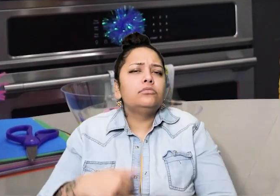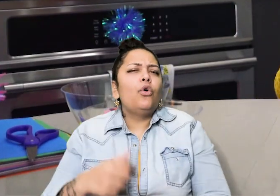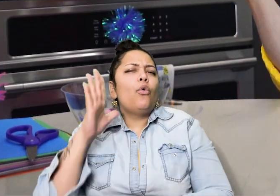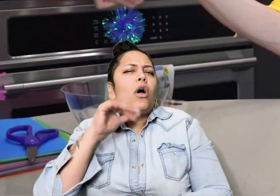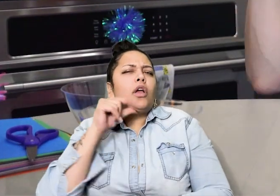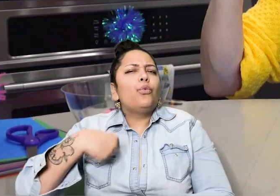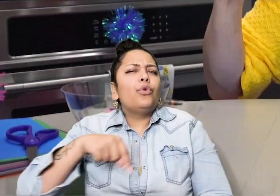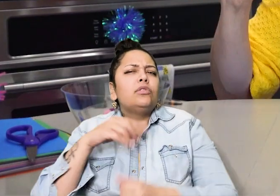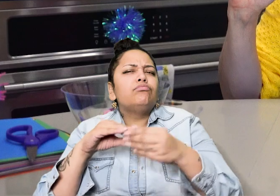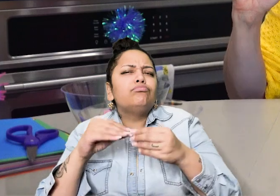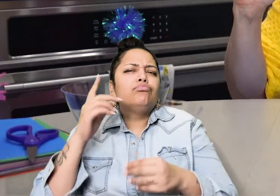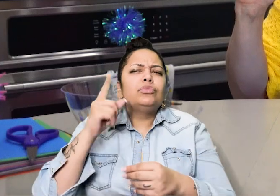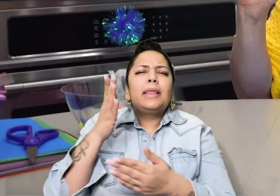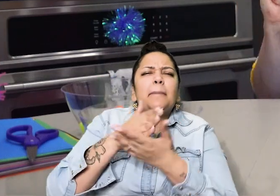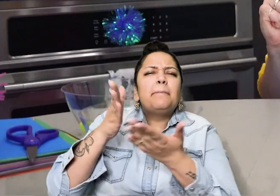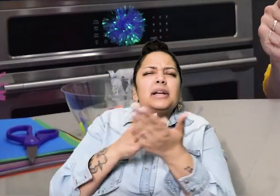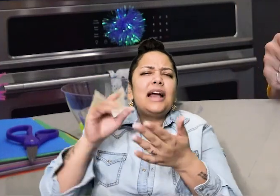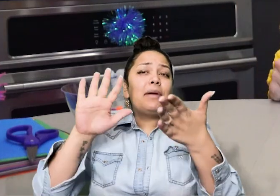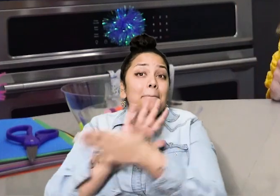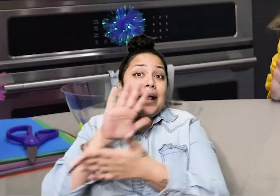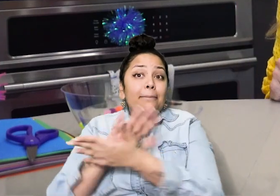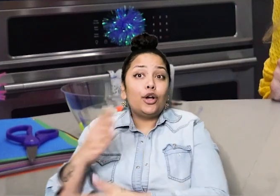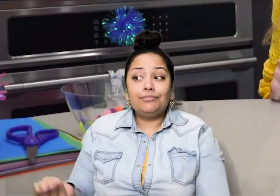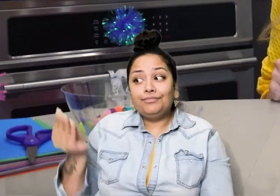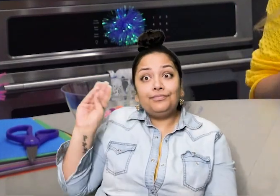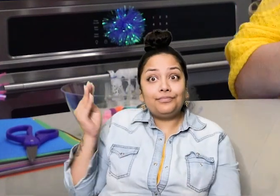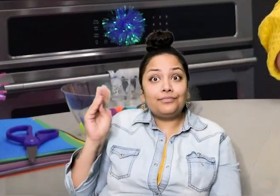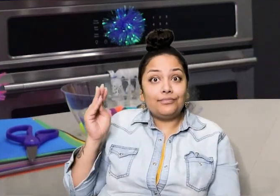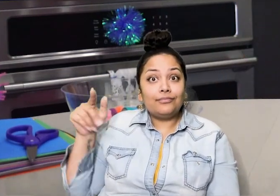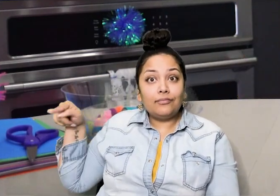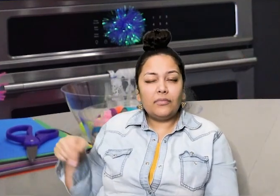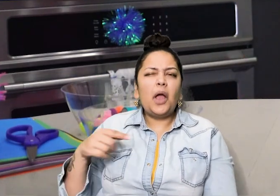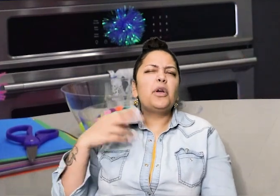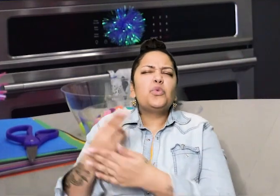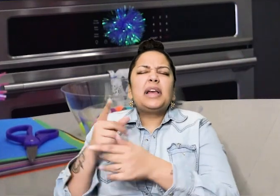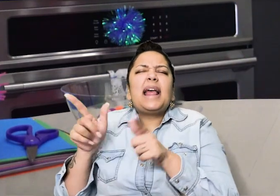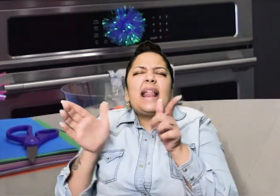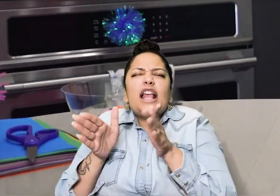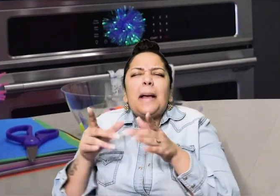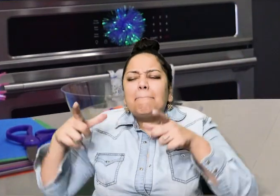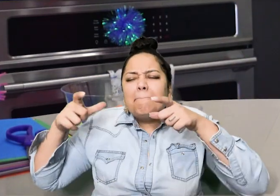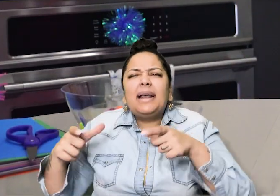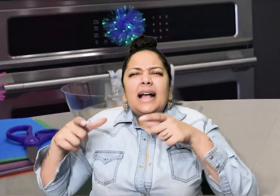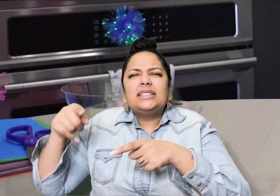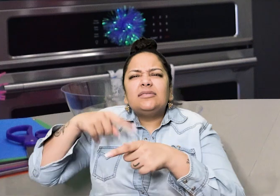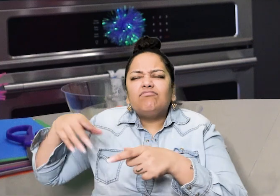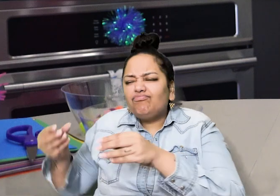get started by actually doing the base first. So, why don't we